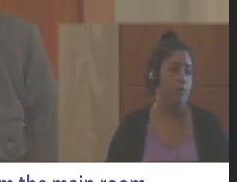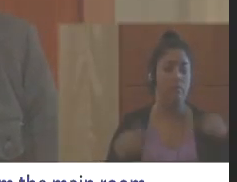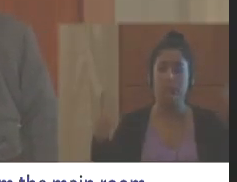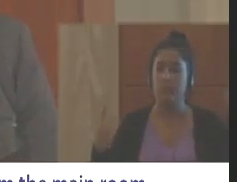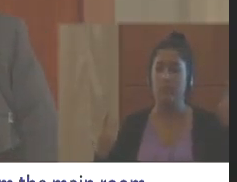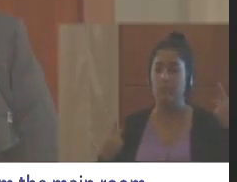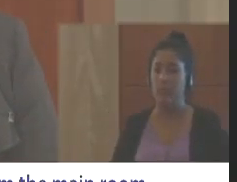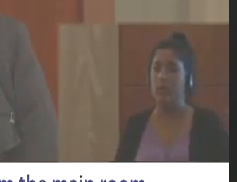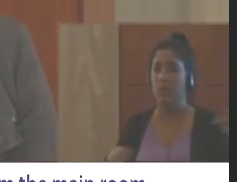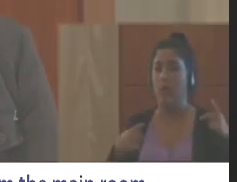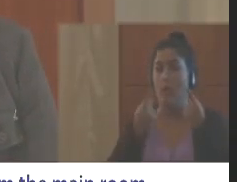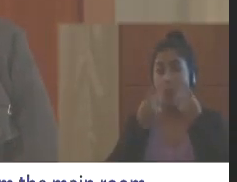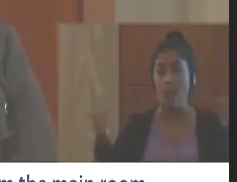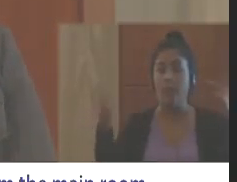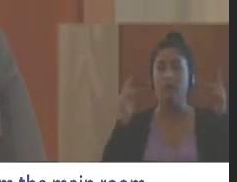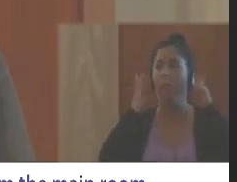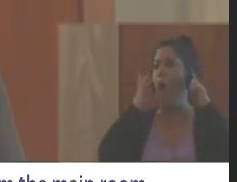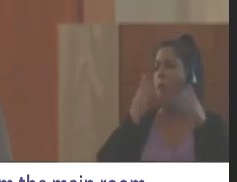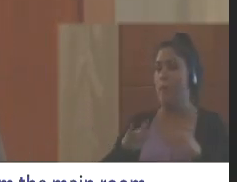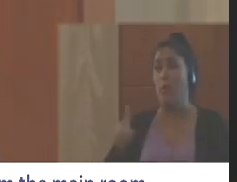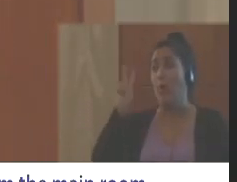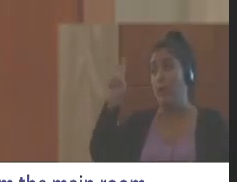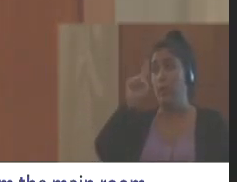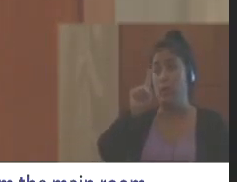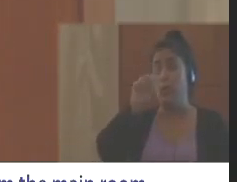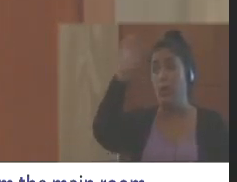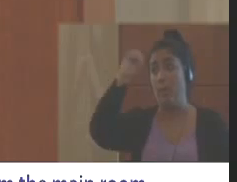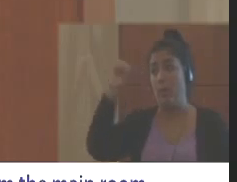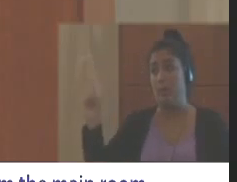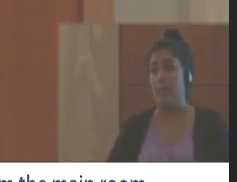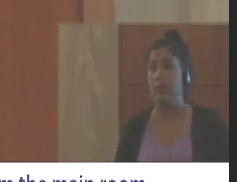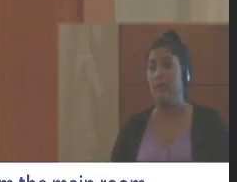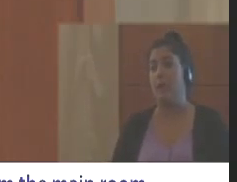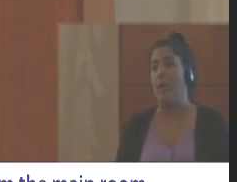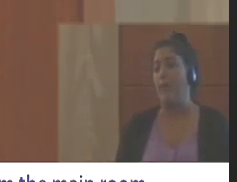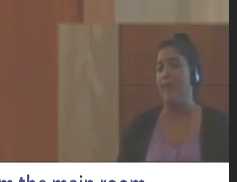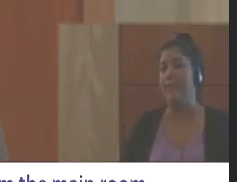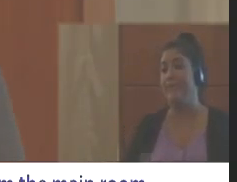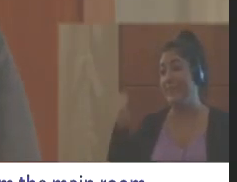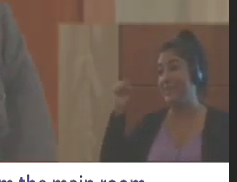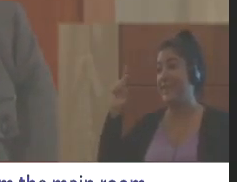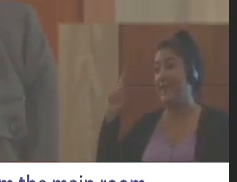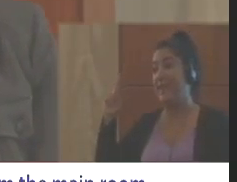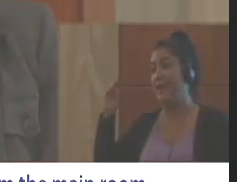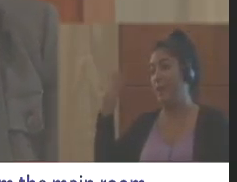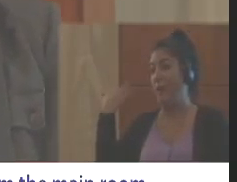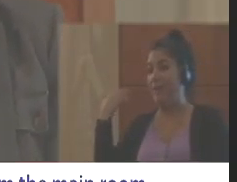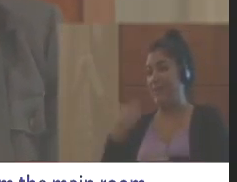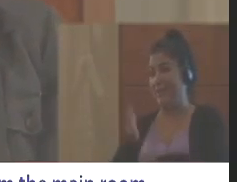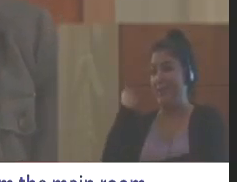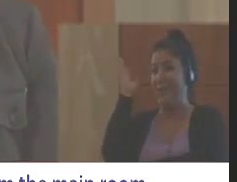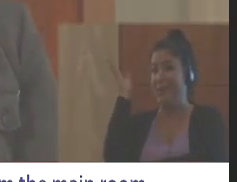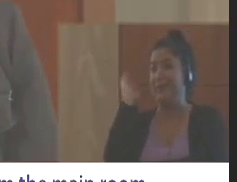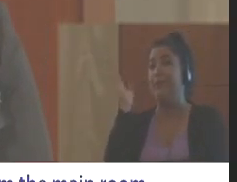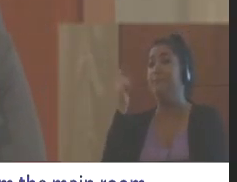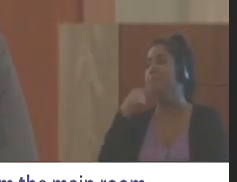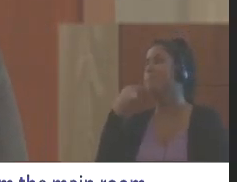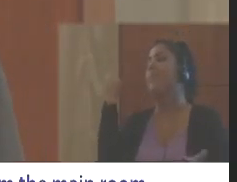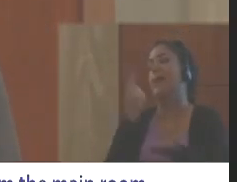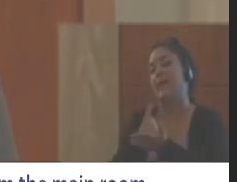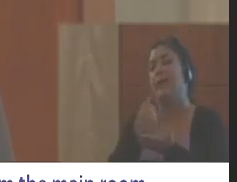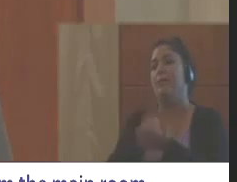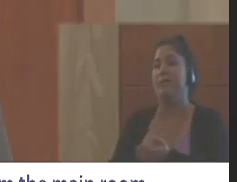for us was of around 21%, and you will mean what country Sergio was referring to. And yes, I